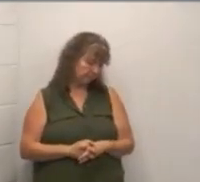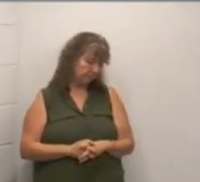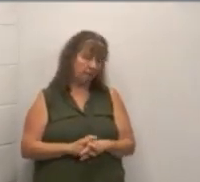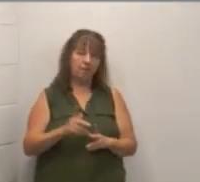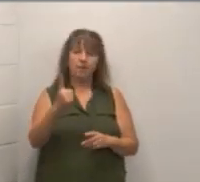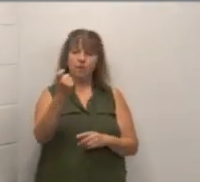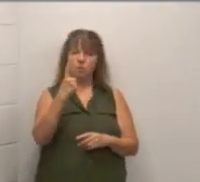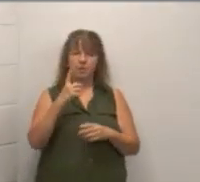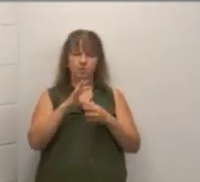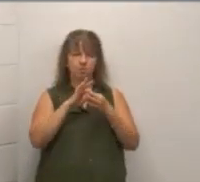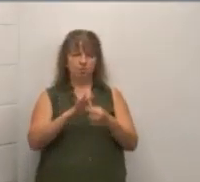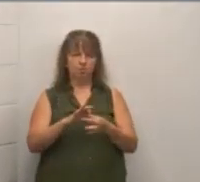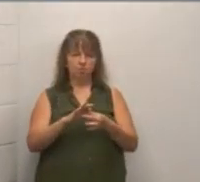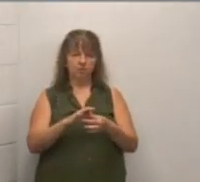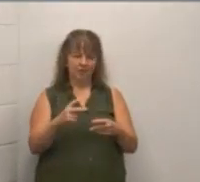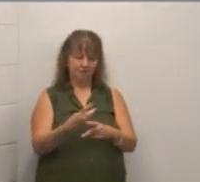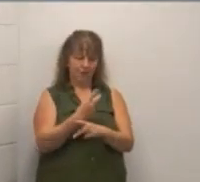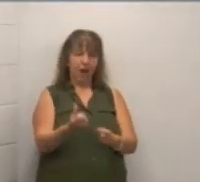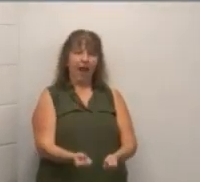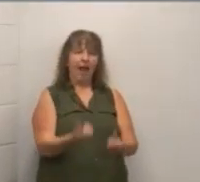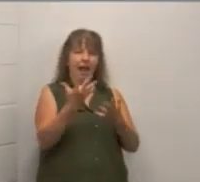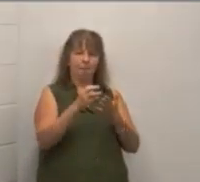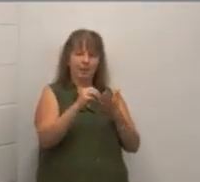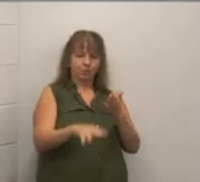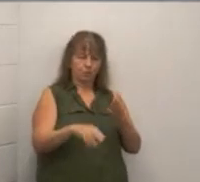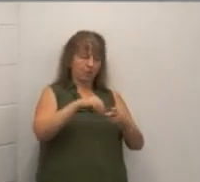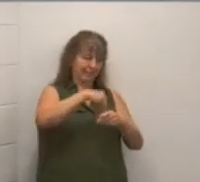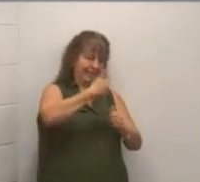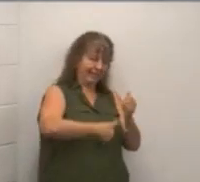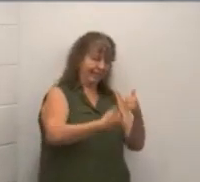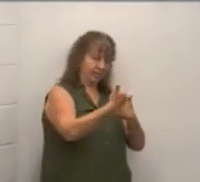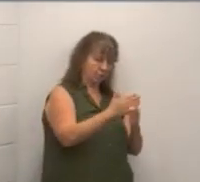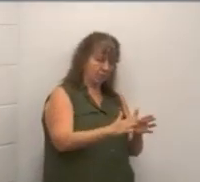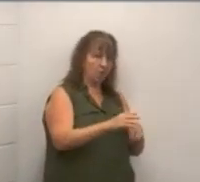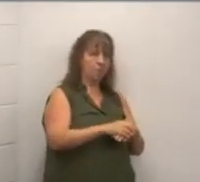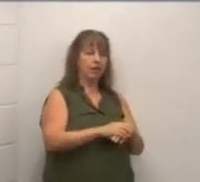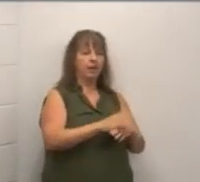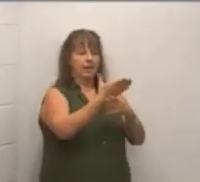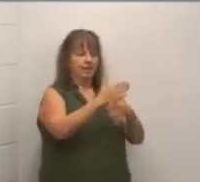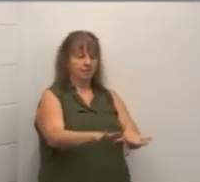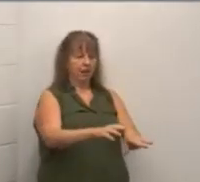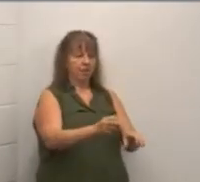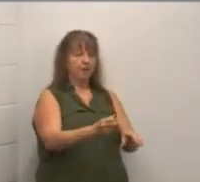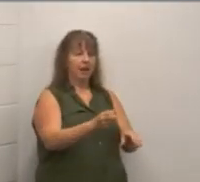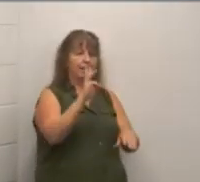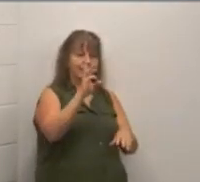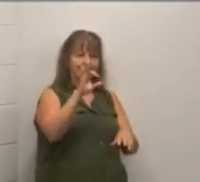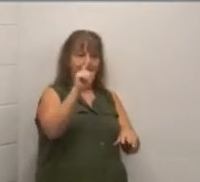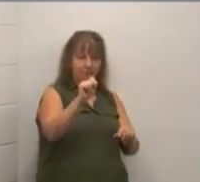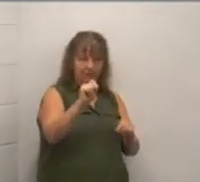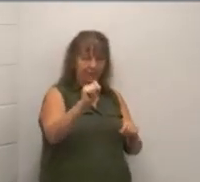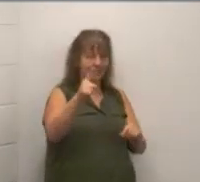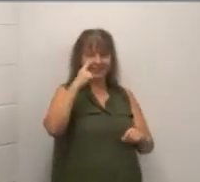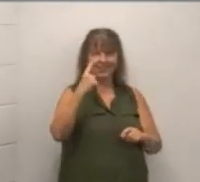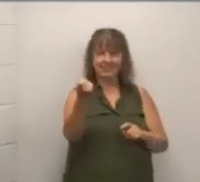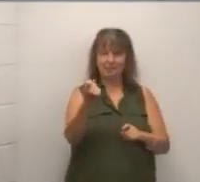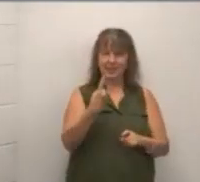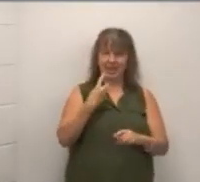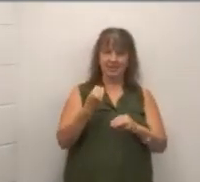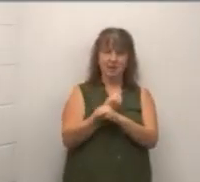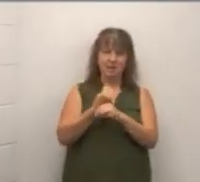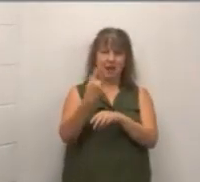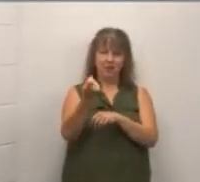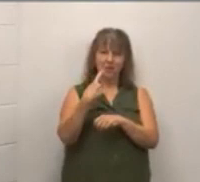Regarding calculating occupancy by the square footage of a room divided by the area of each student, this sounds like a math question already,